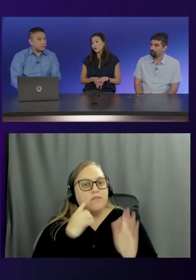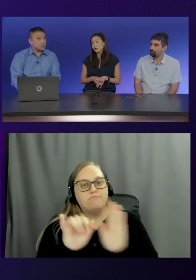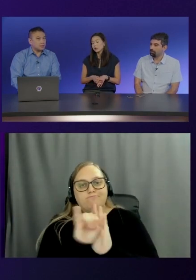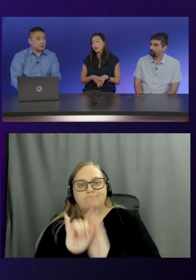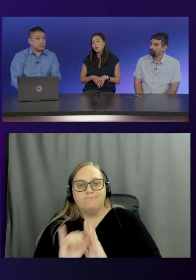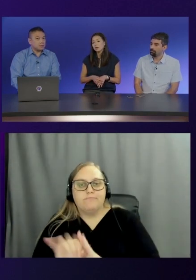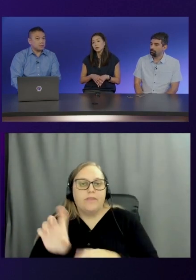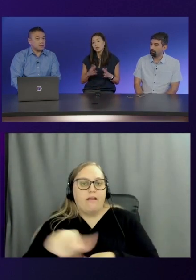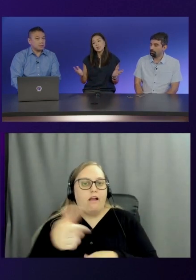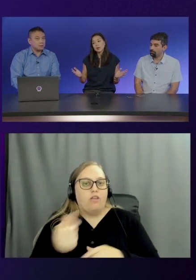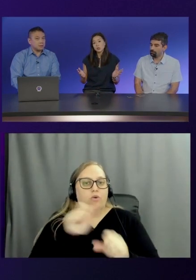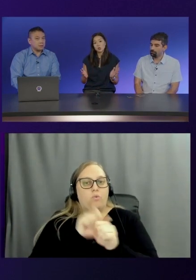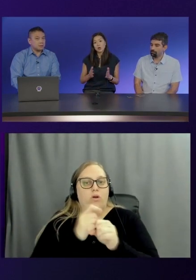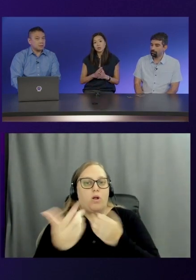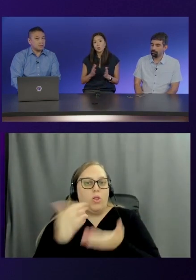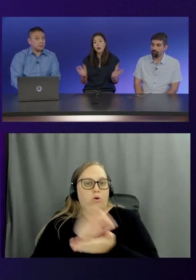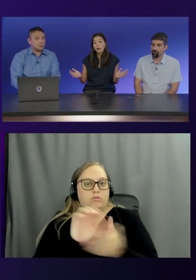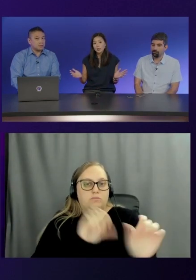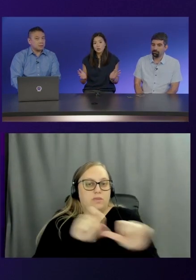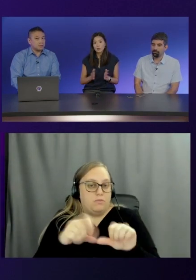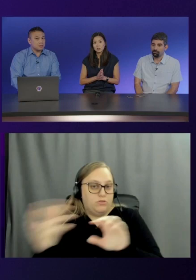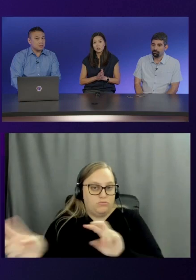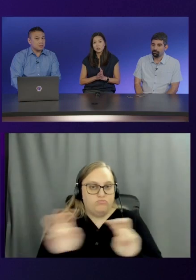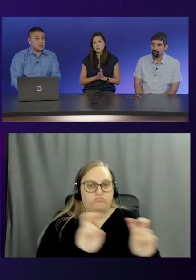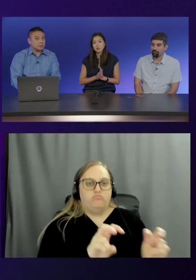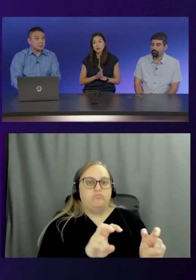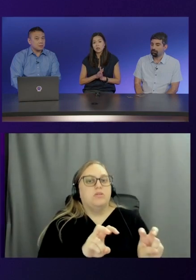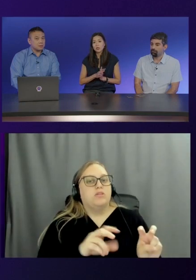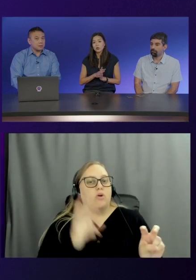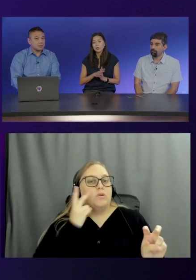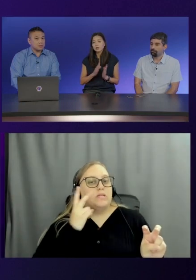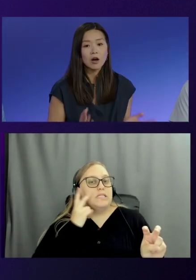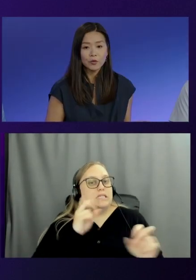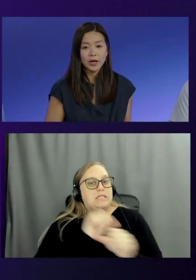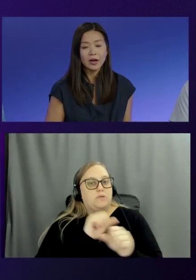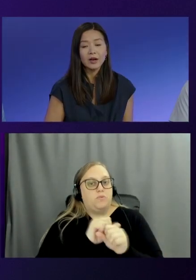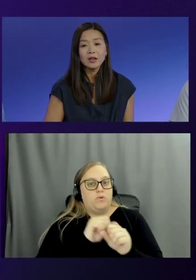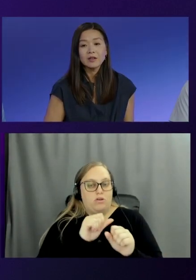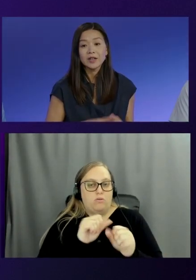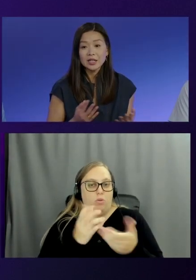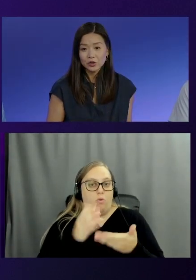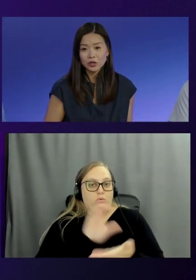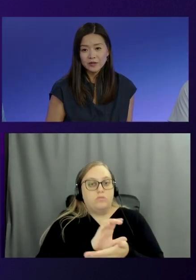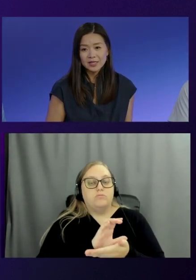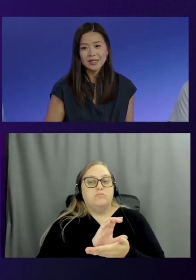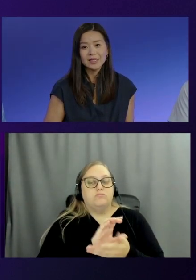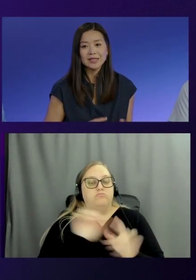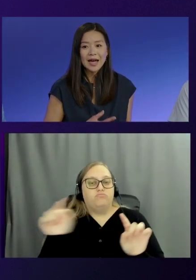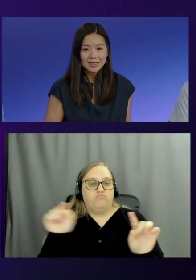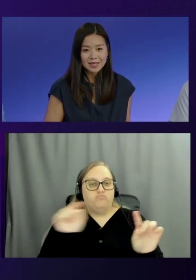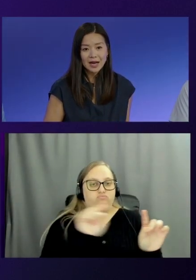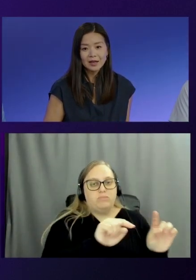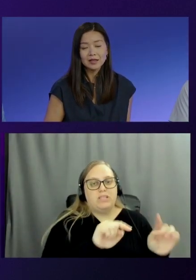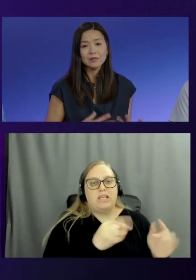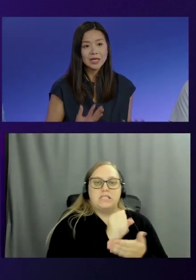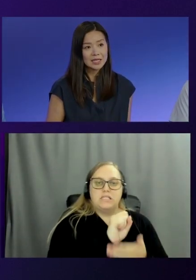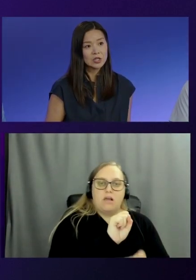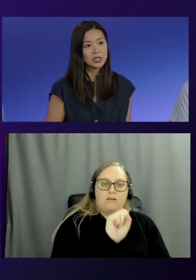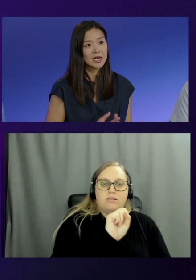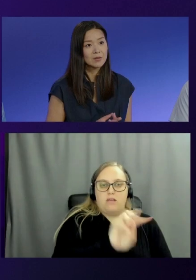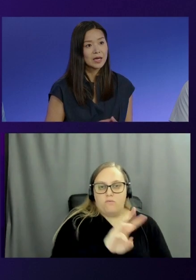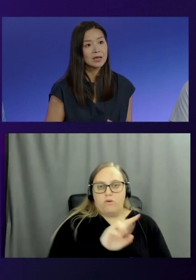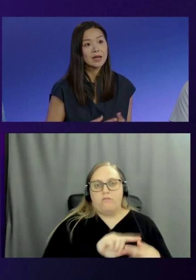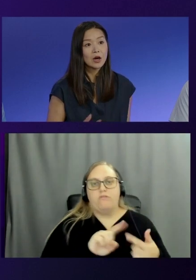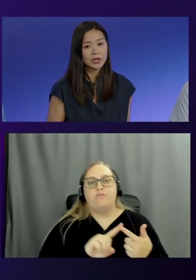move over. So we're seeing adoption across a wide range of industries, including software, financial services, ad tech, media